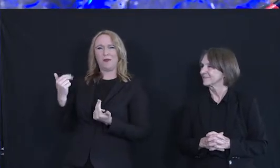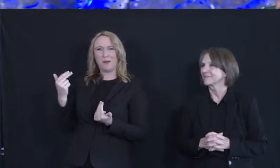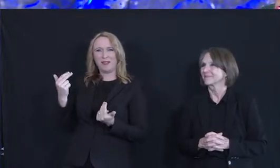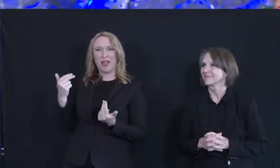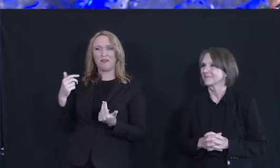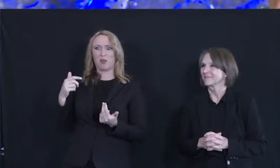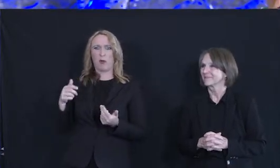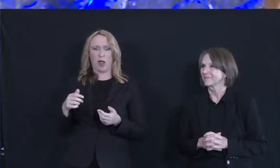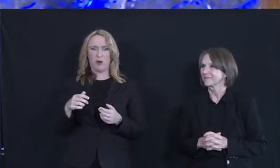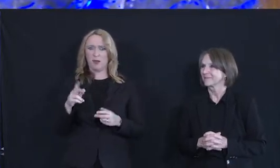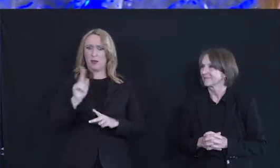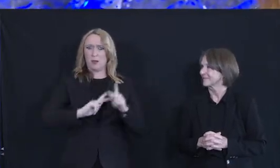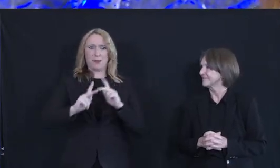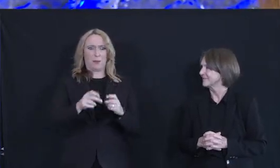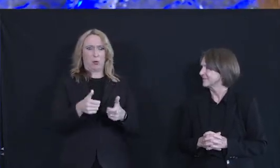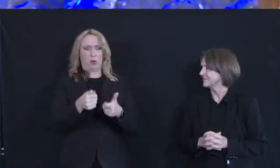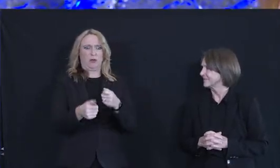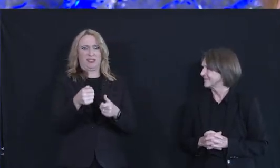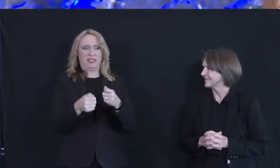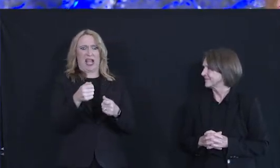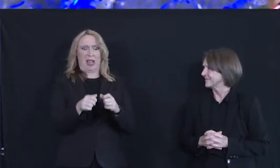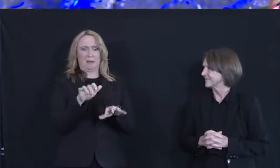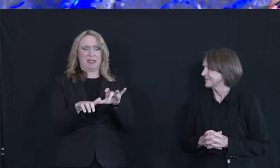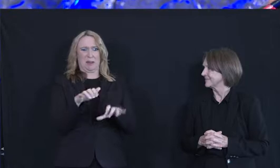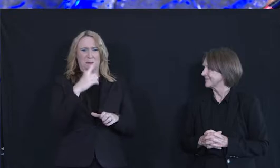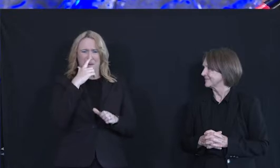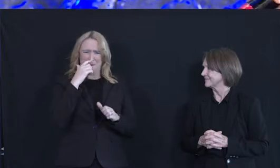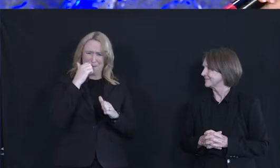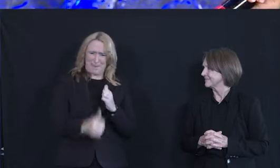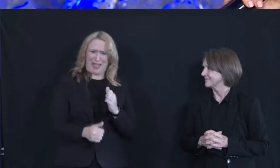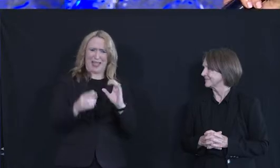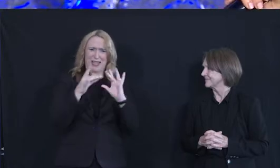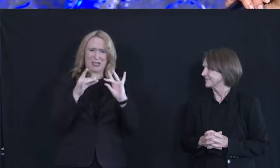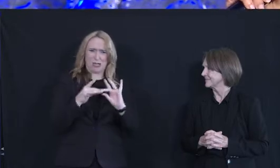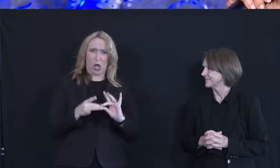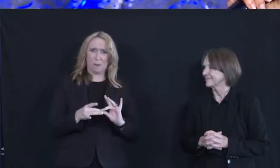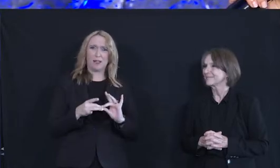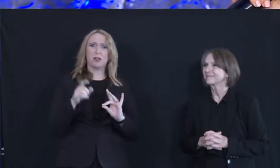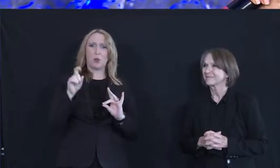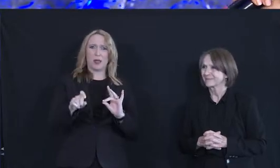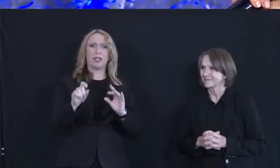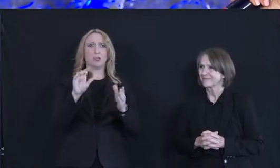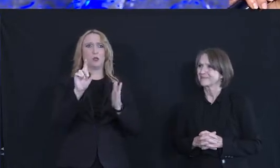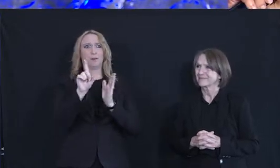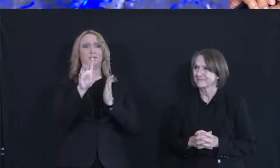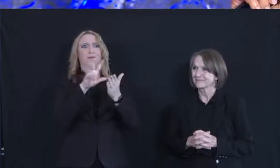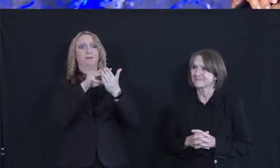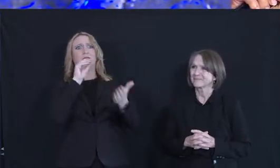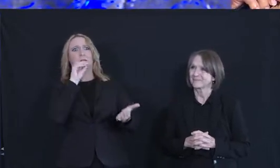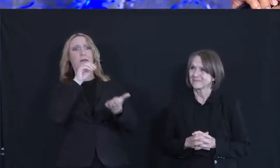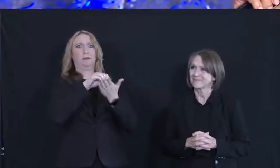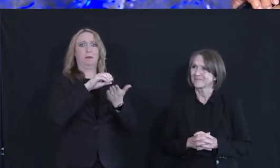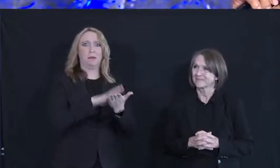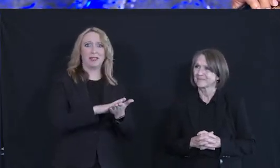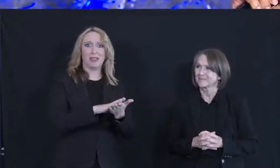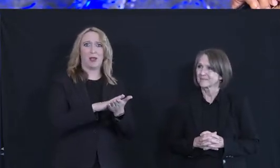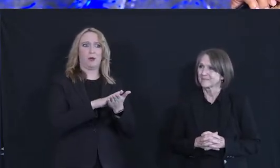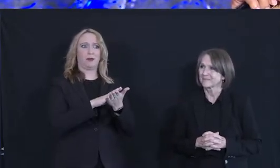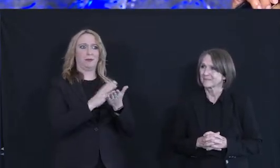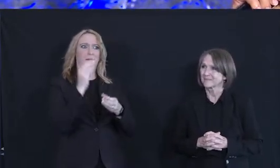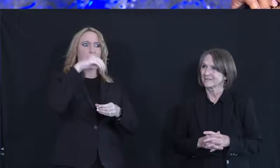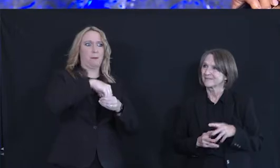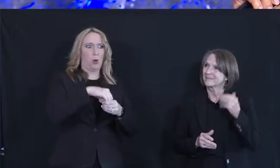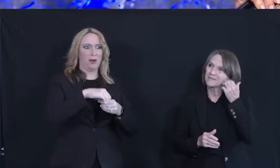people have tweeted at us or saved on Instagram as a DM um as just sort of put it in a bucket and save it because people don't treat you as a human being